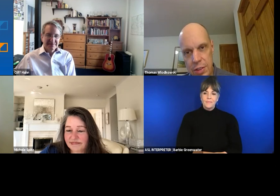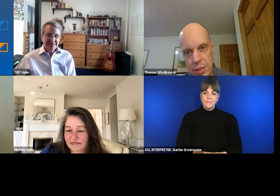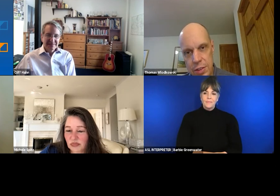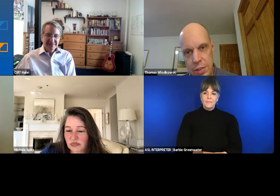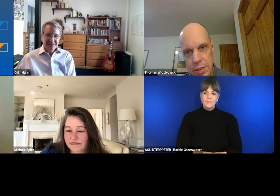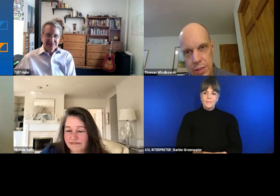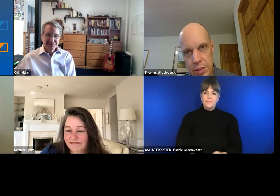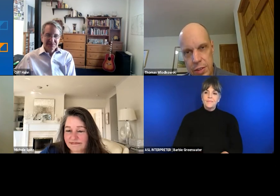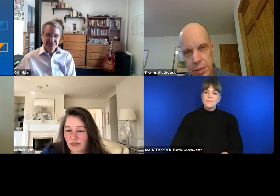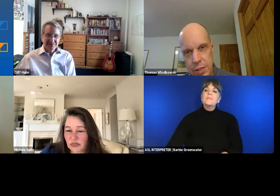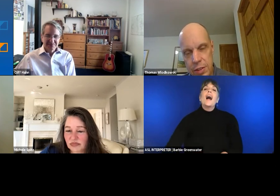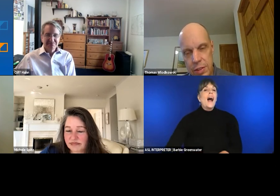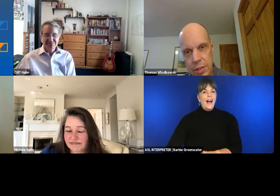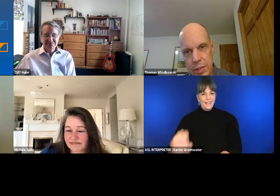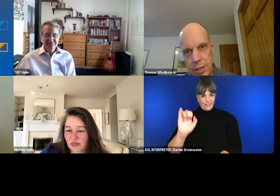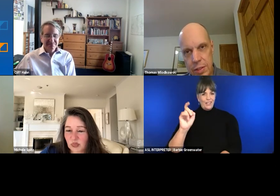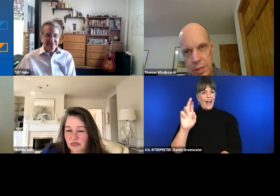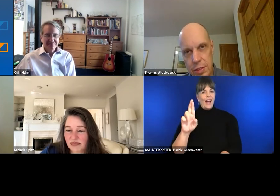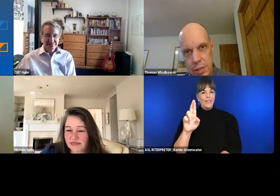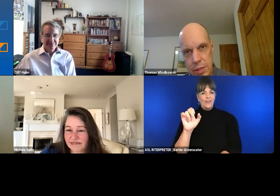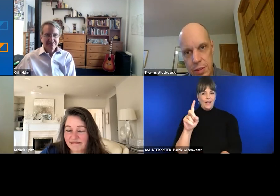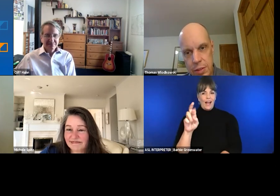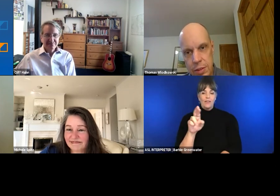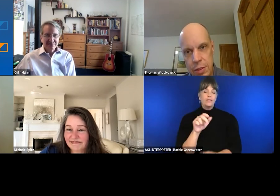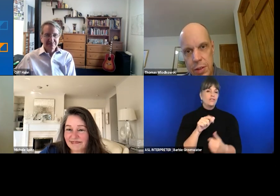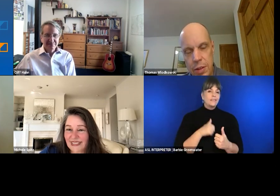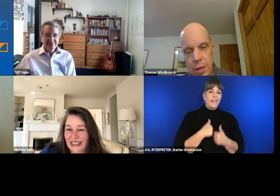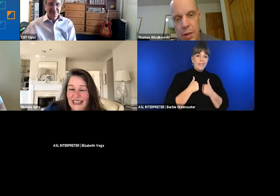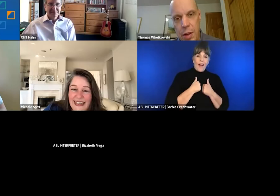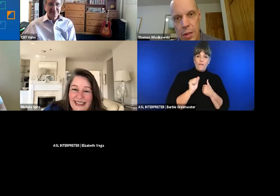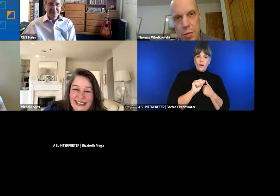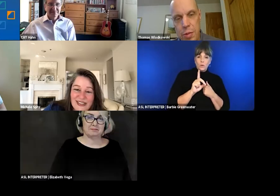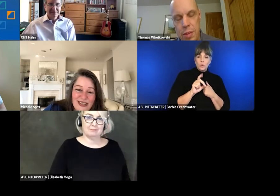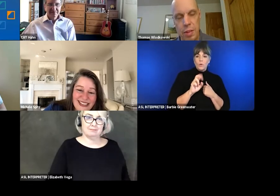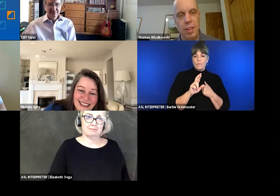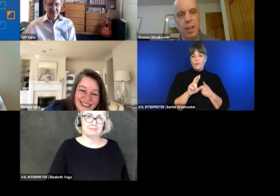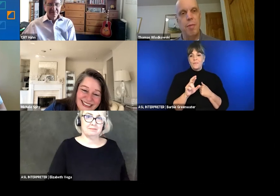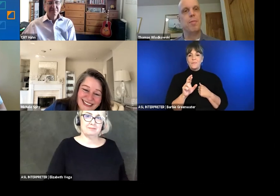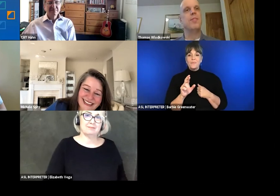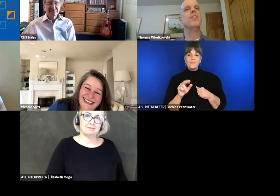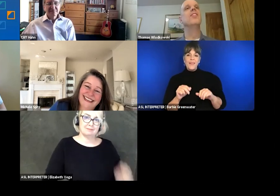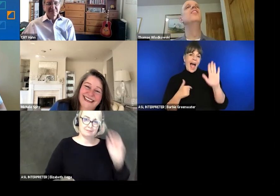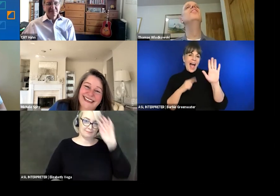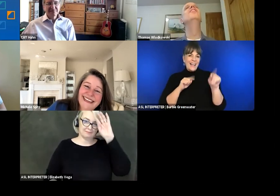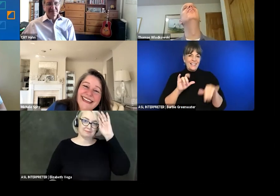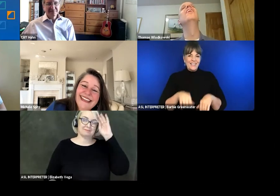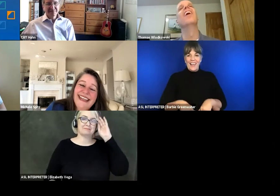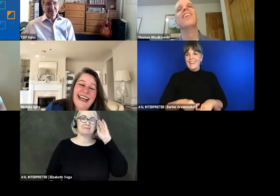I think just either audio description or live work. I can answer that. Yeah.